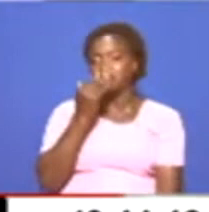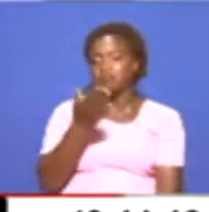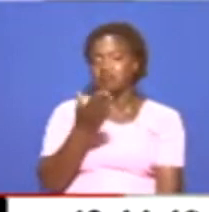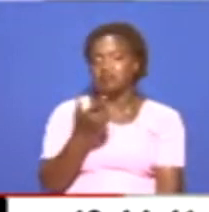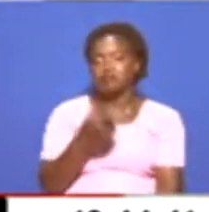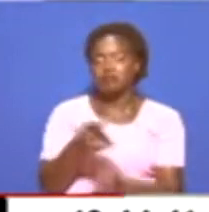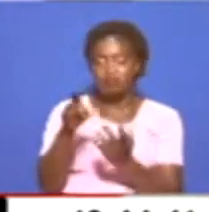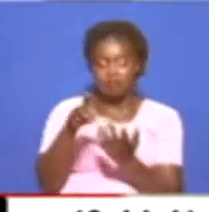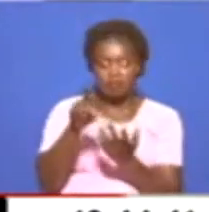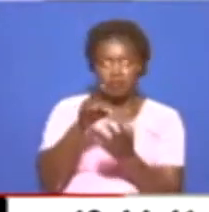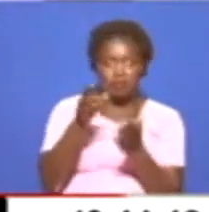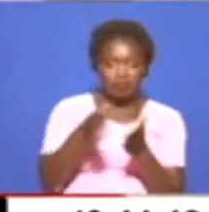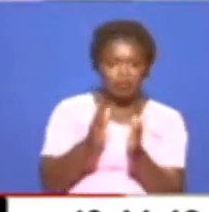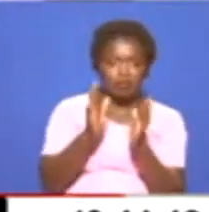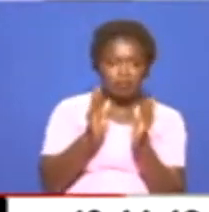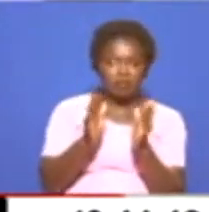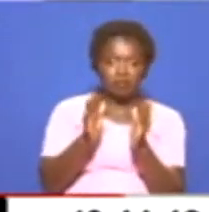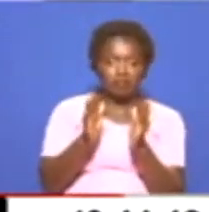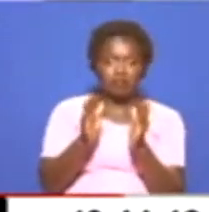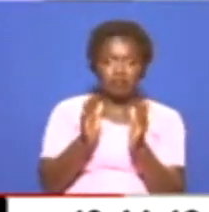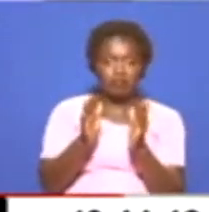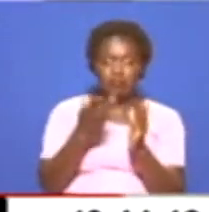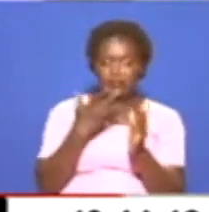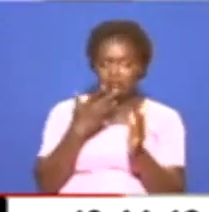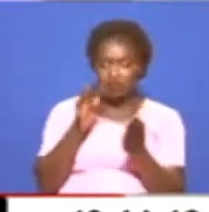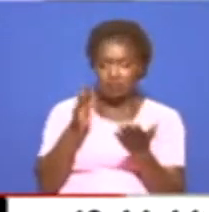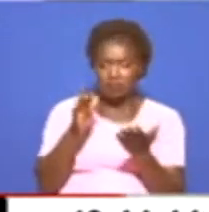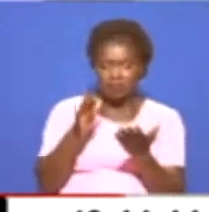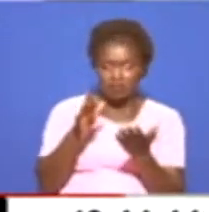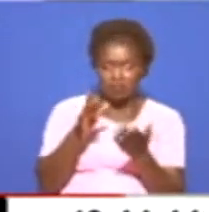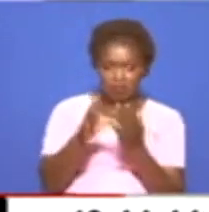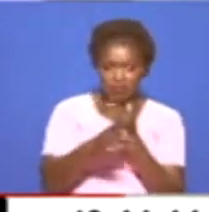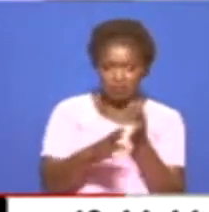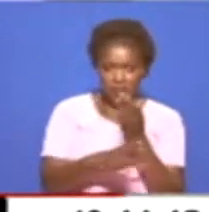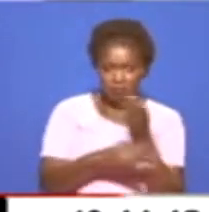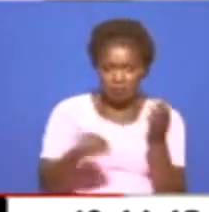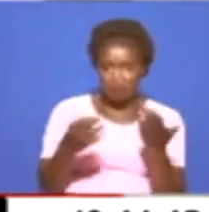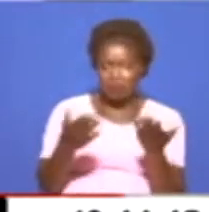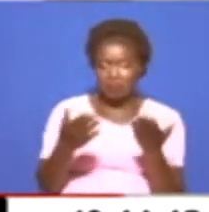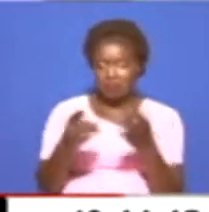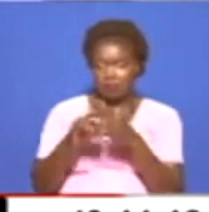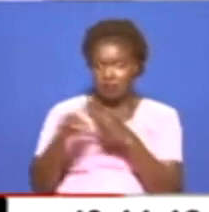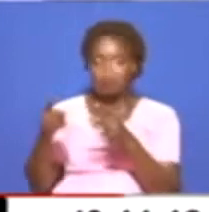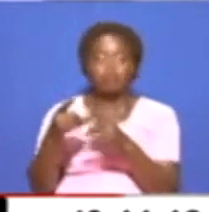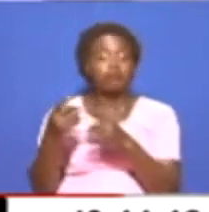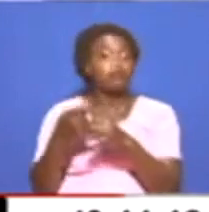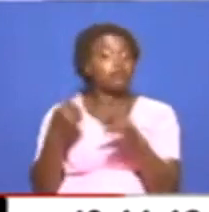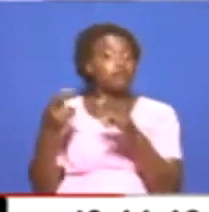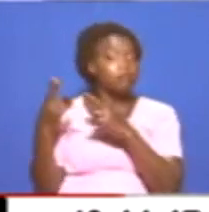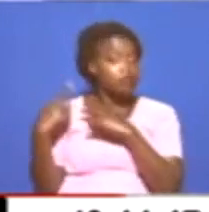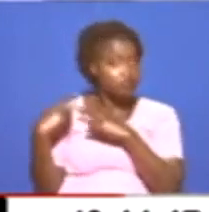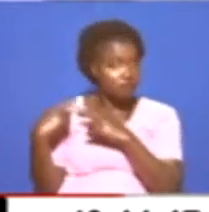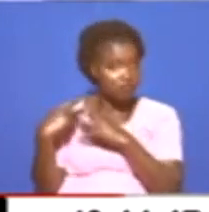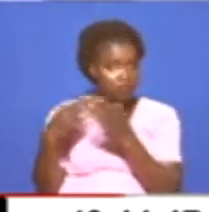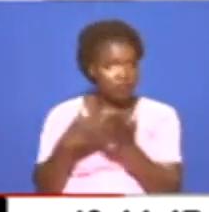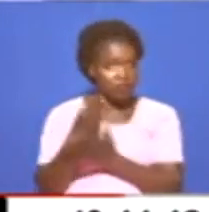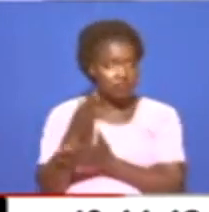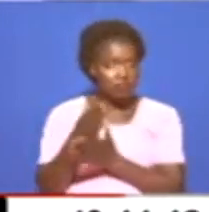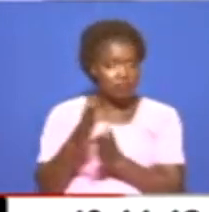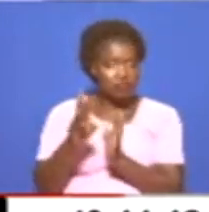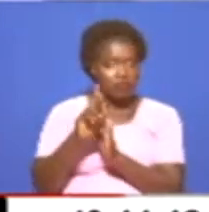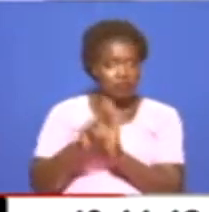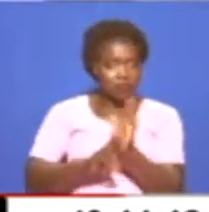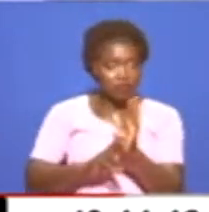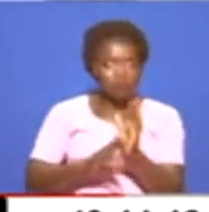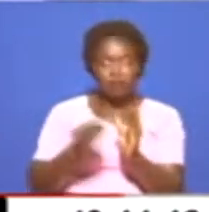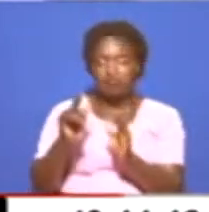preferred way of stealing elections or running away from responsibility or responsibilities through the rule by law, so